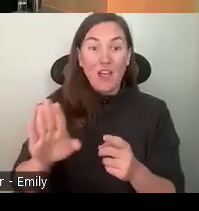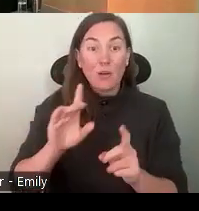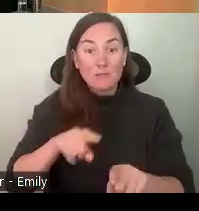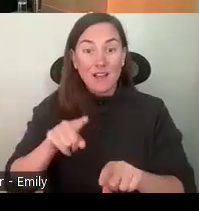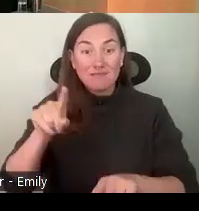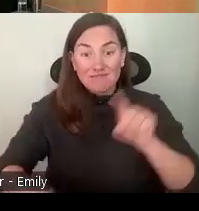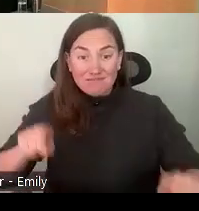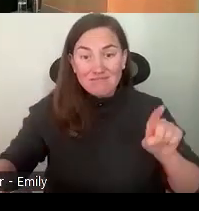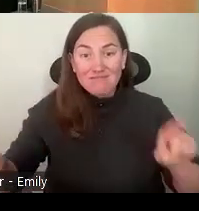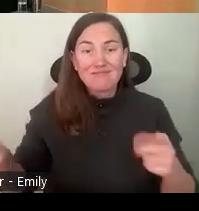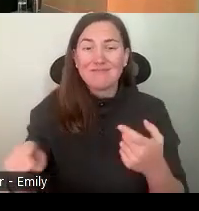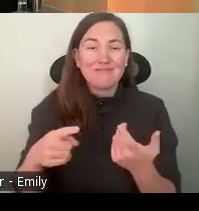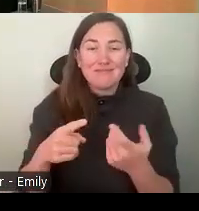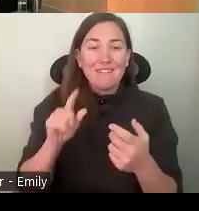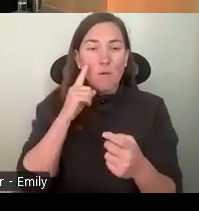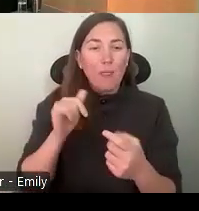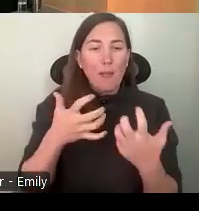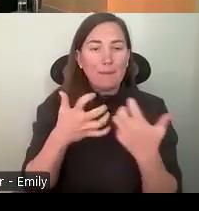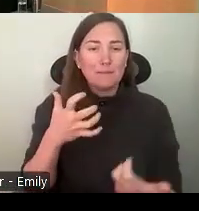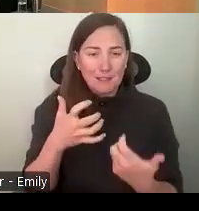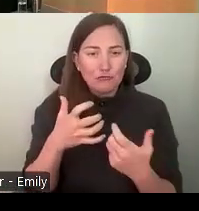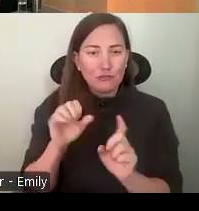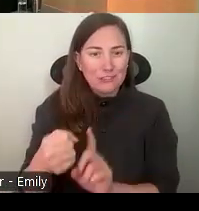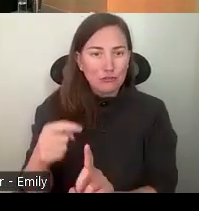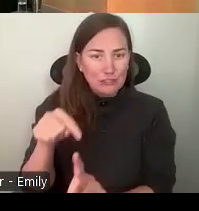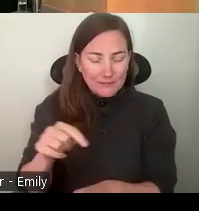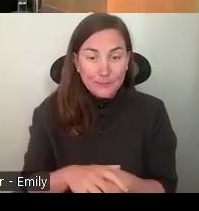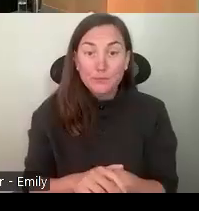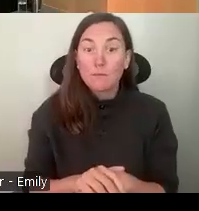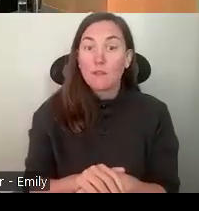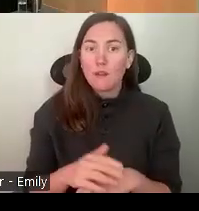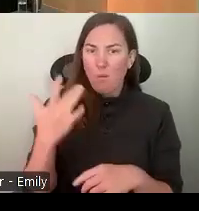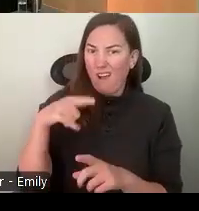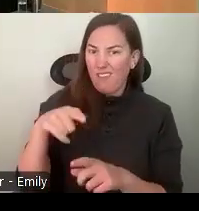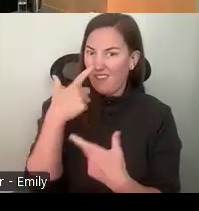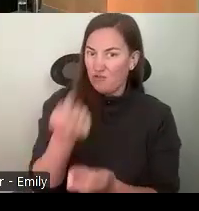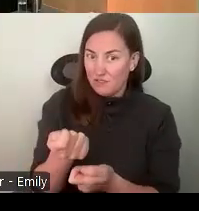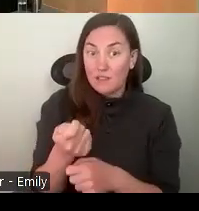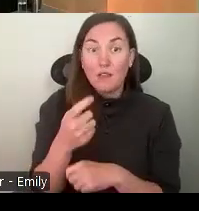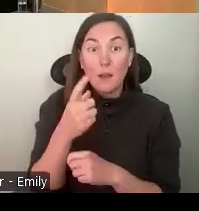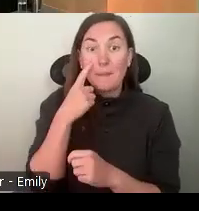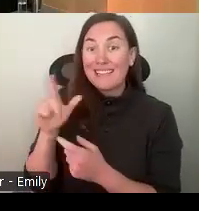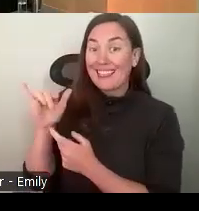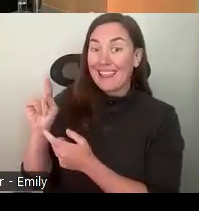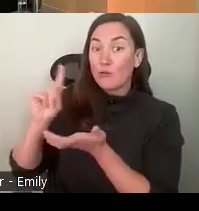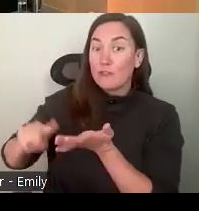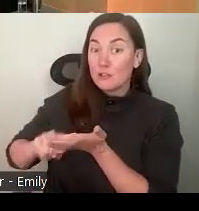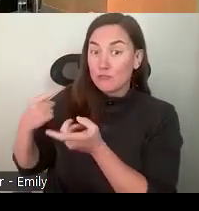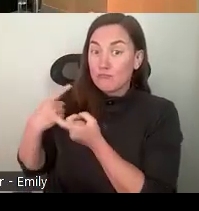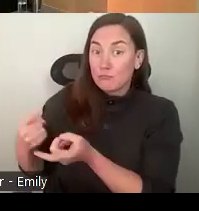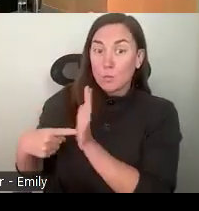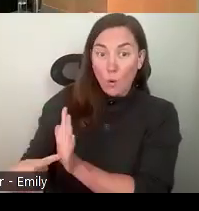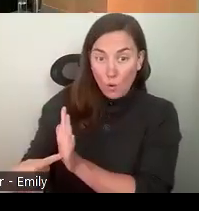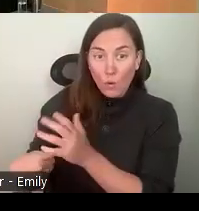hearing words in the mismatch condition. We were especially interested in this because there are findings in the literature suggesting